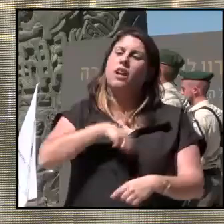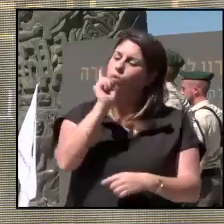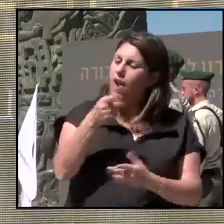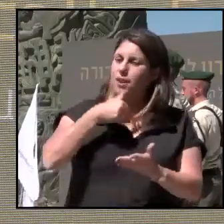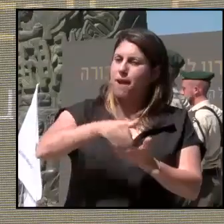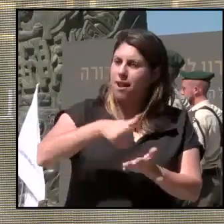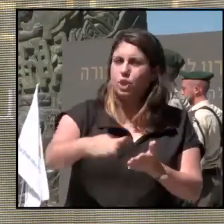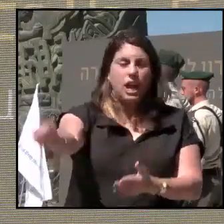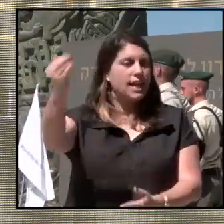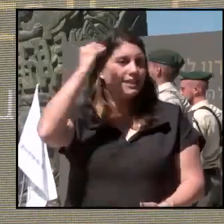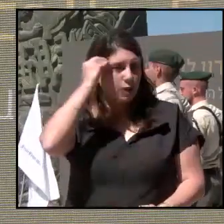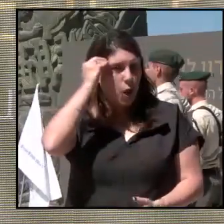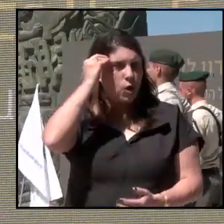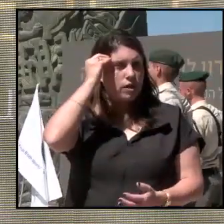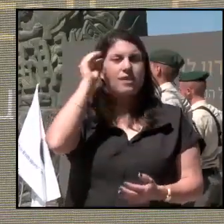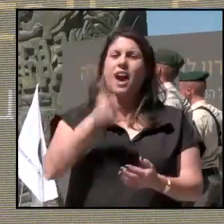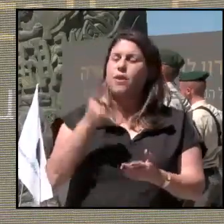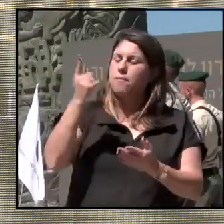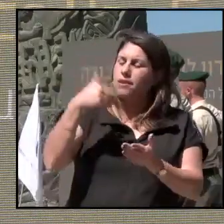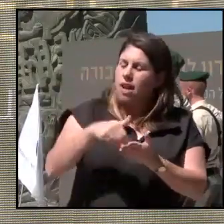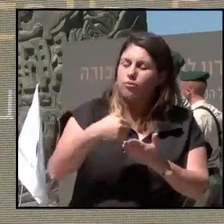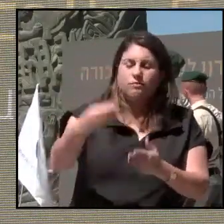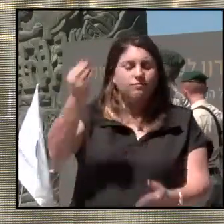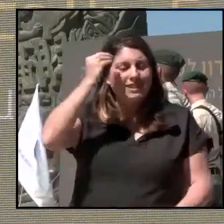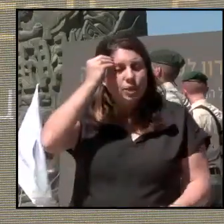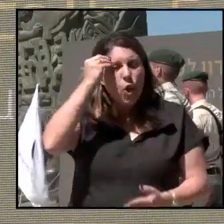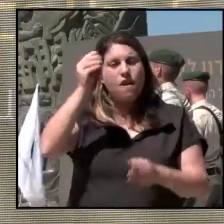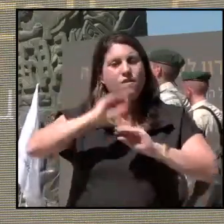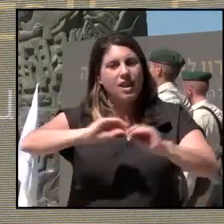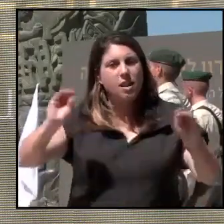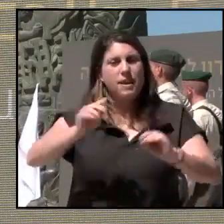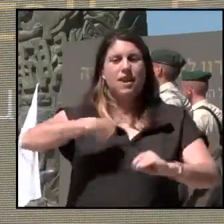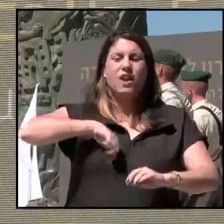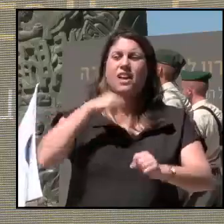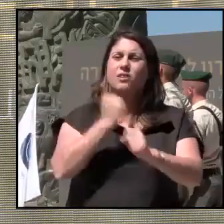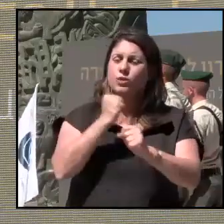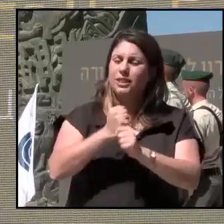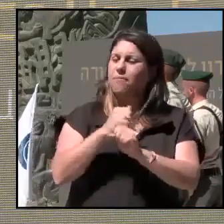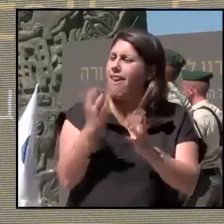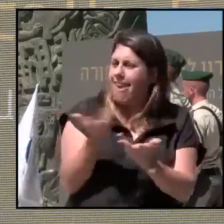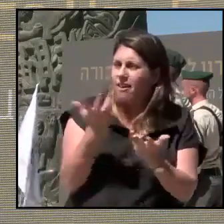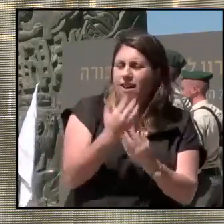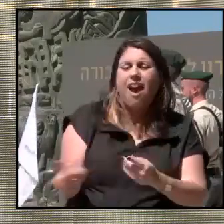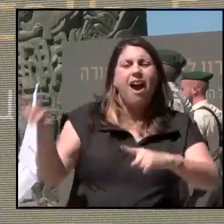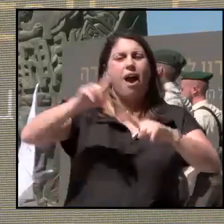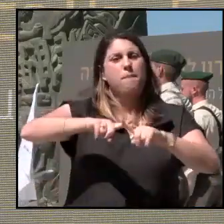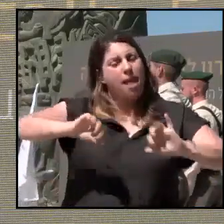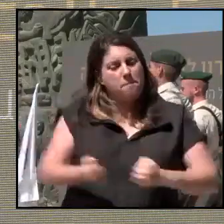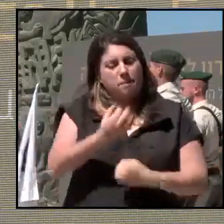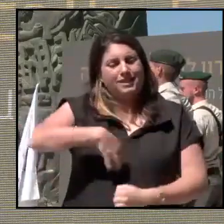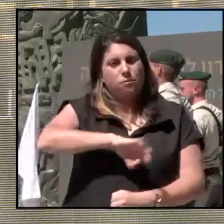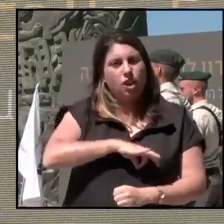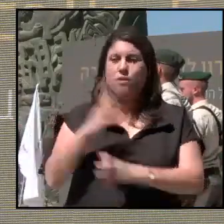to remember and to teach, and we will do so by redoubling our efforts at cooperation,